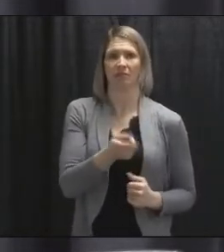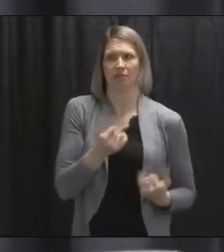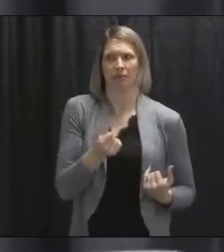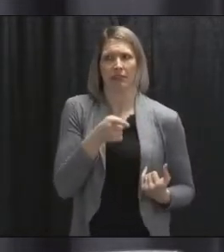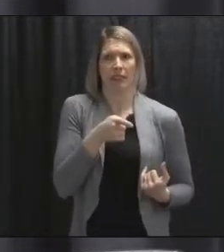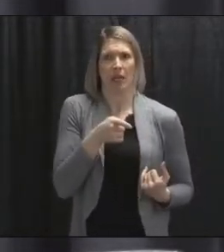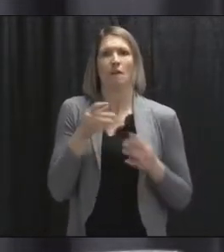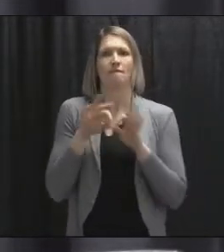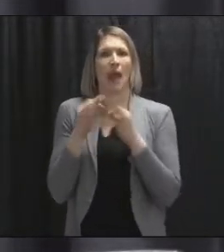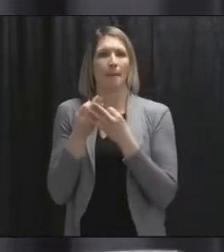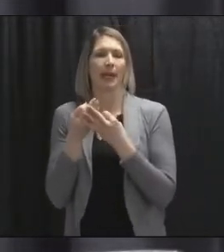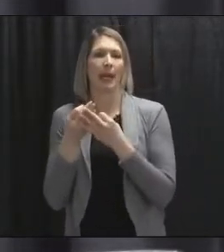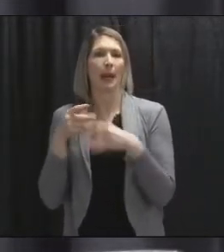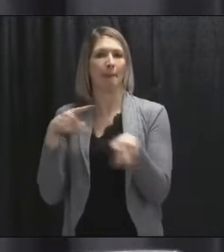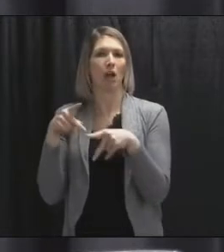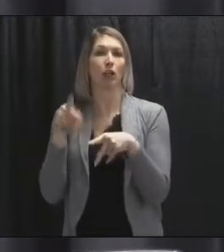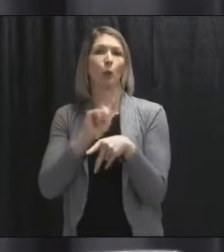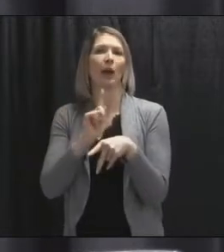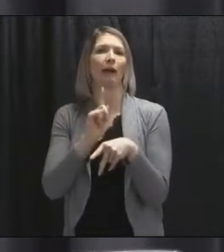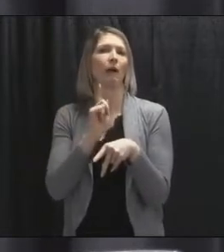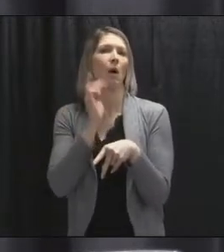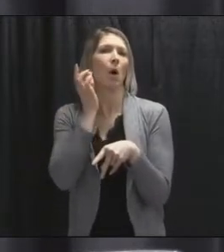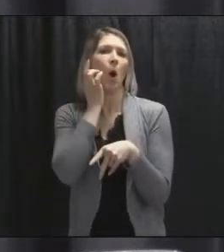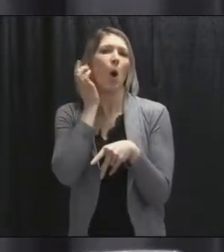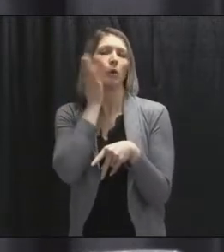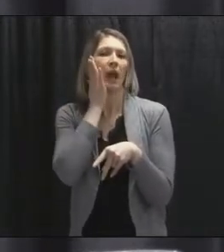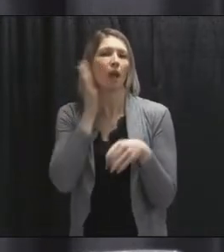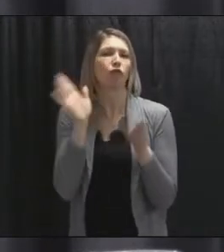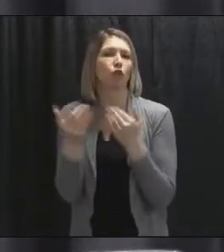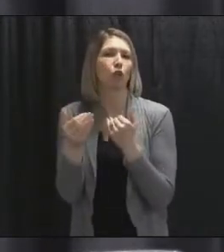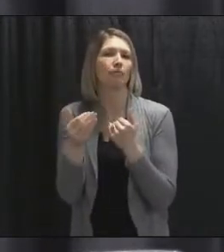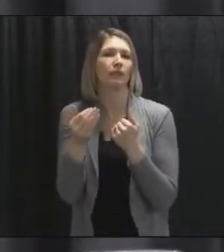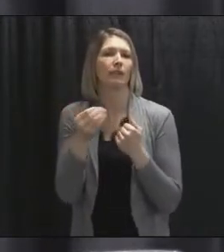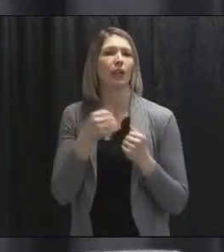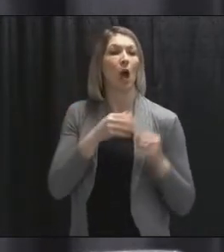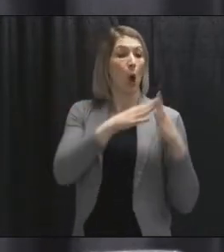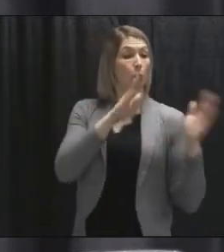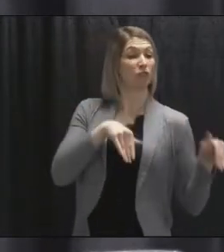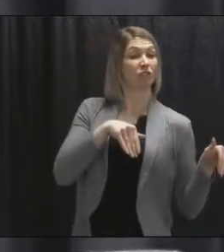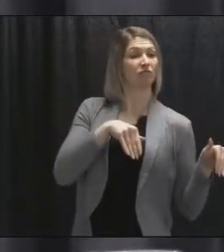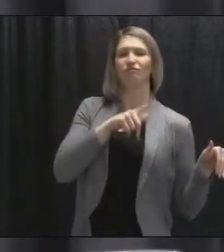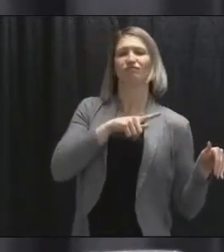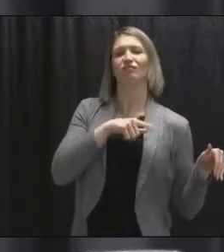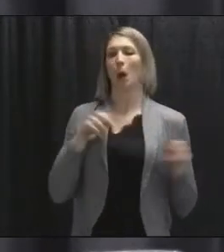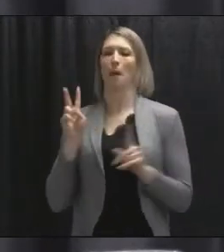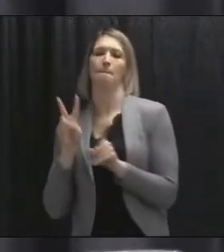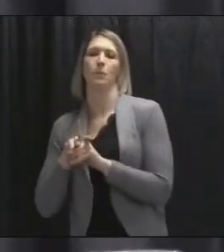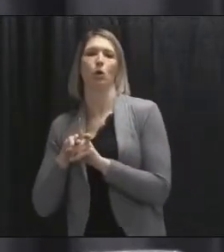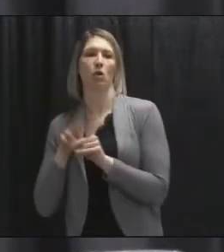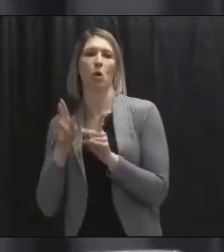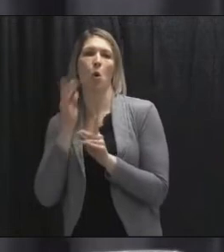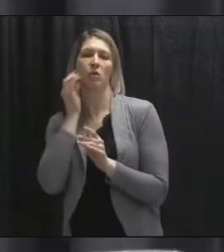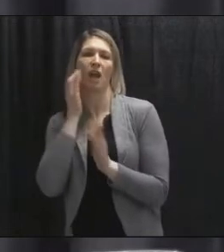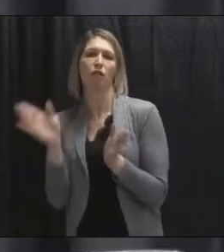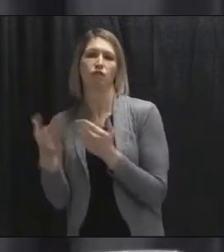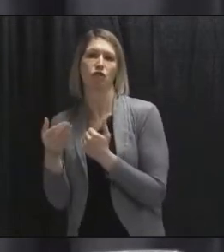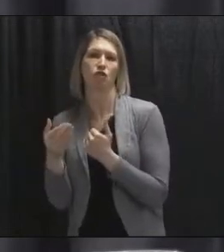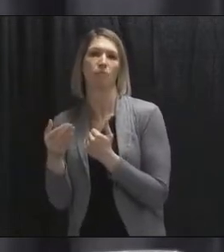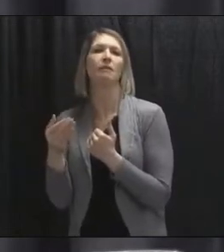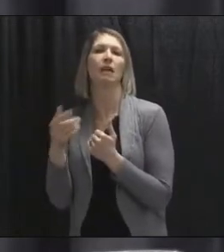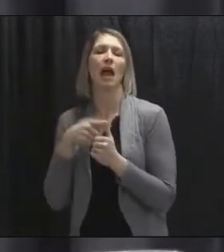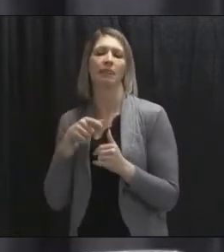parties in hotel rooms, again, doing the house party in a hotel. For heaven's sake, what is it that I